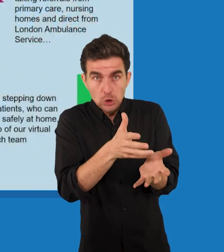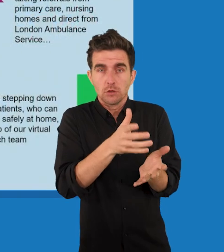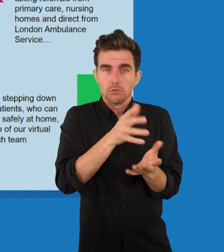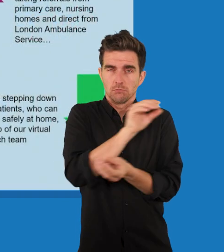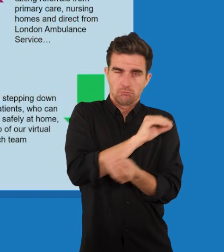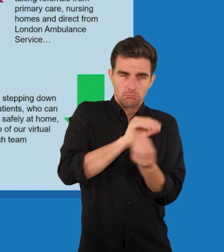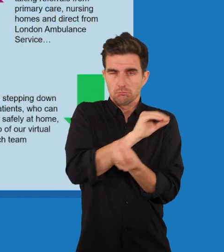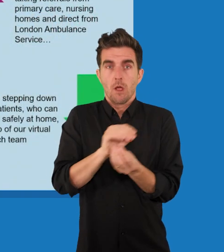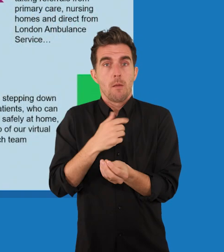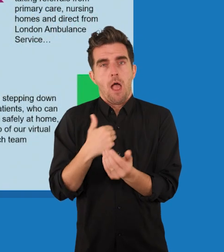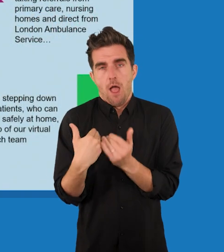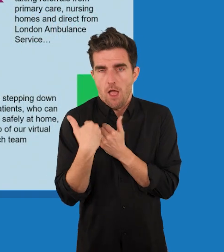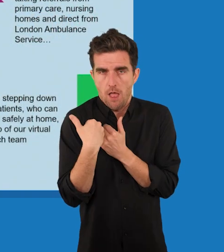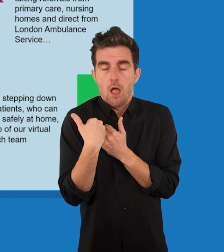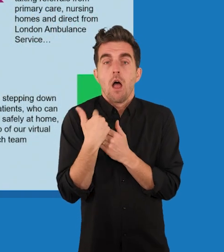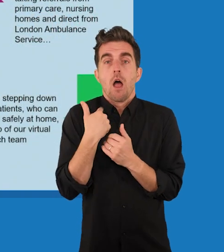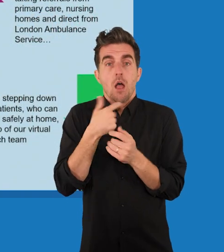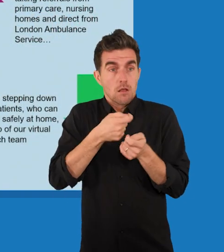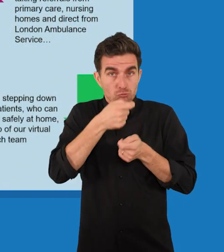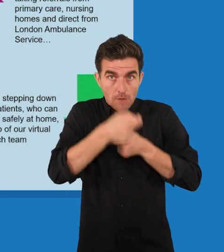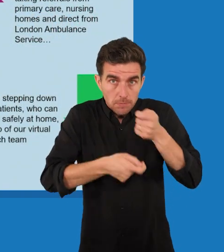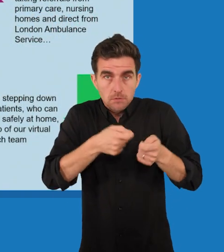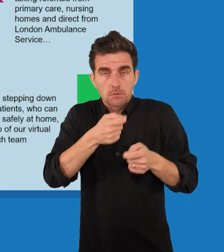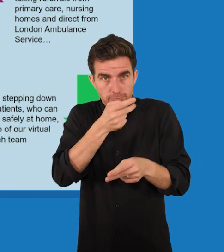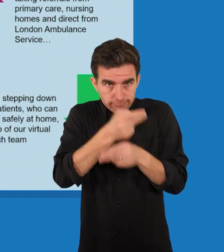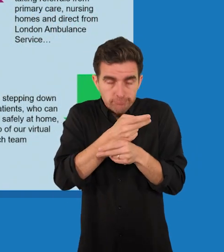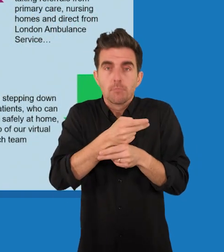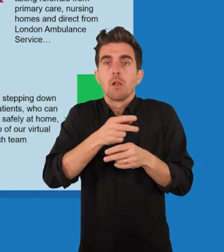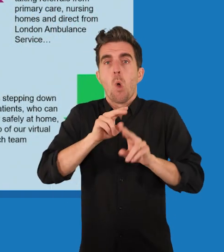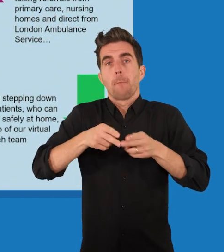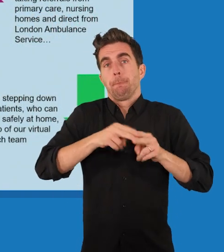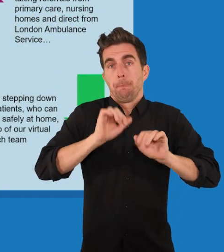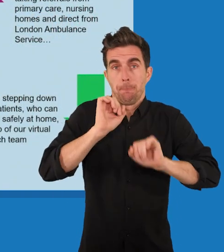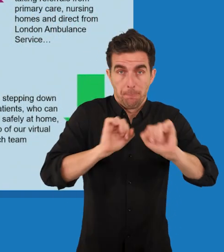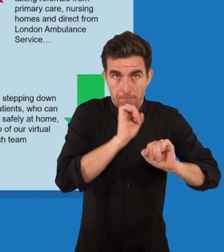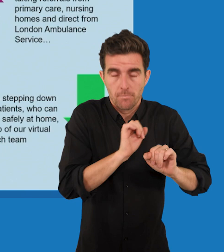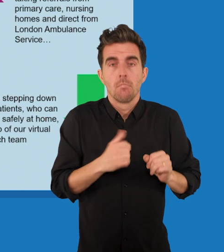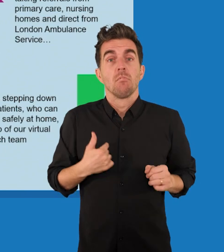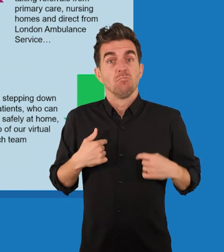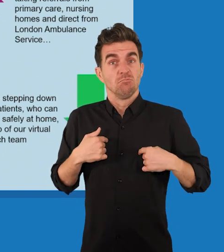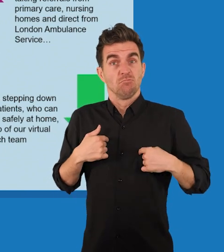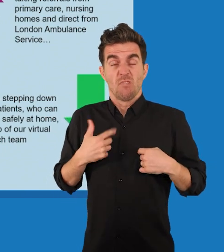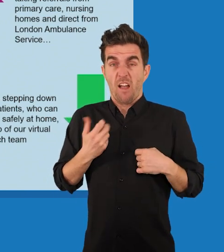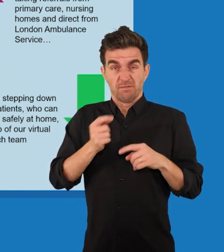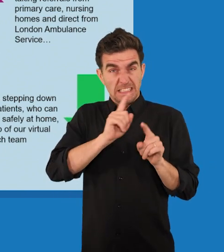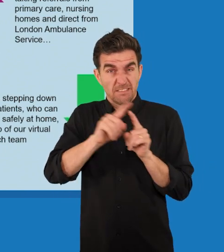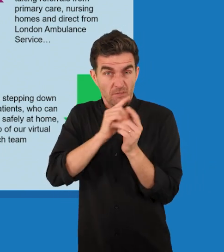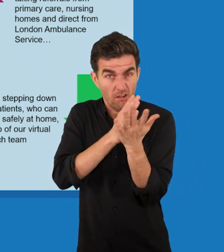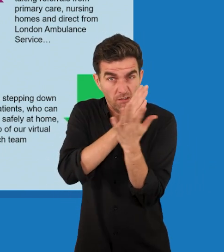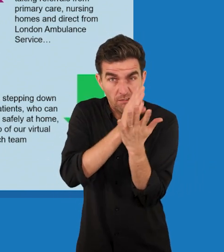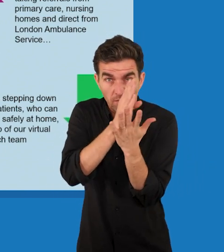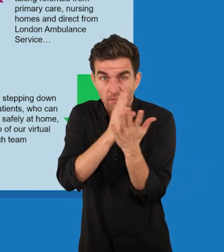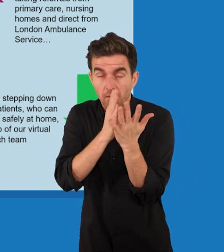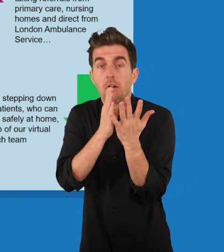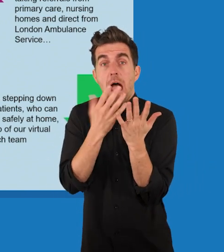transfer of care for patients to continue their treatment or monitoring at home. So in Croydon we do